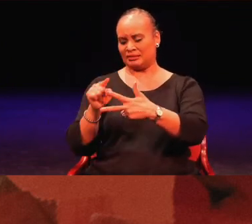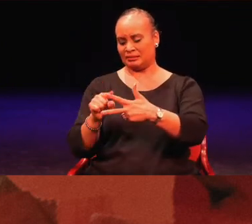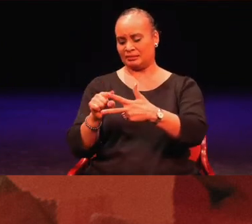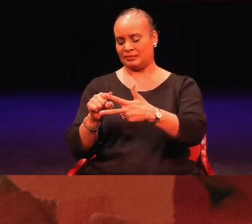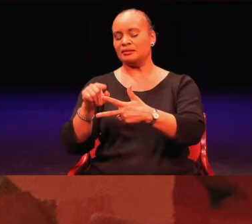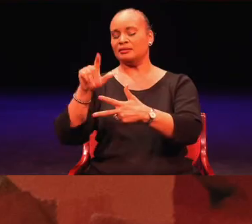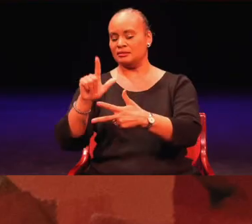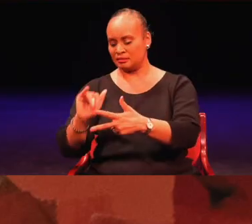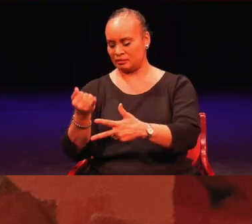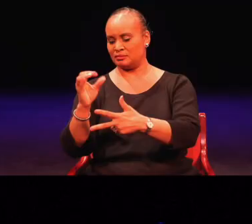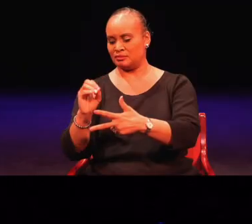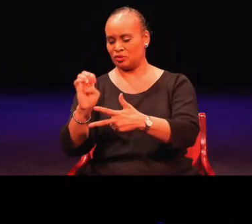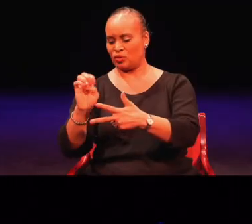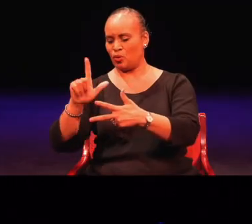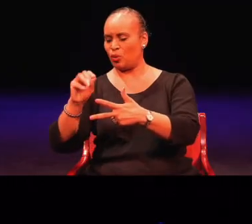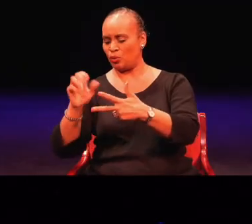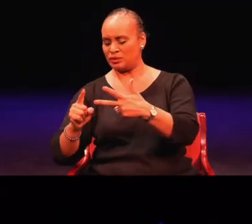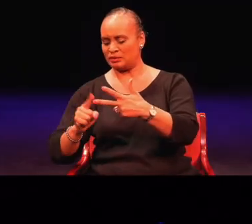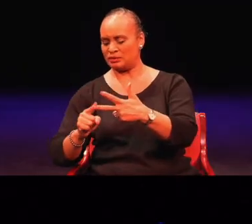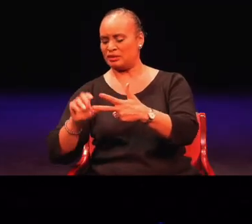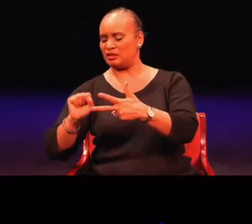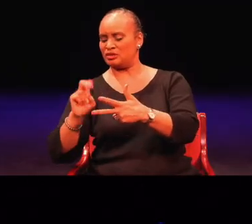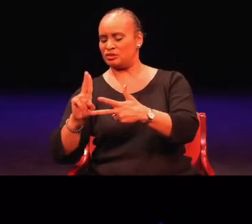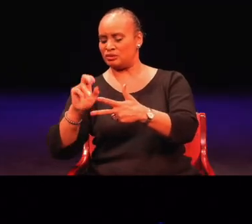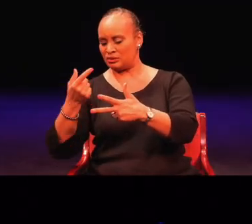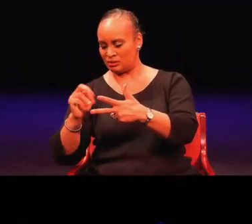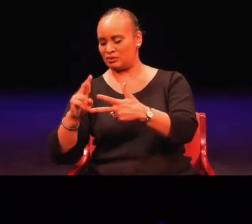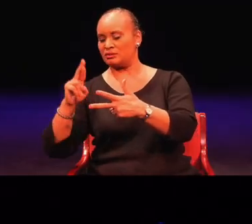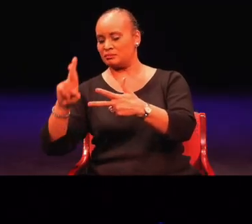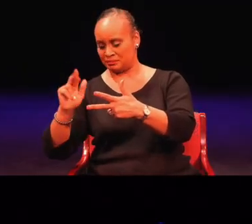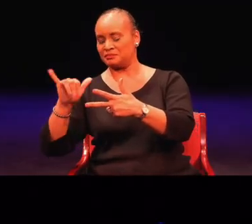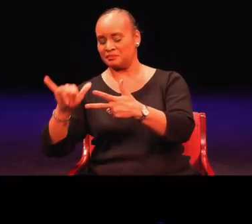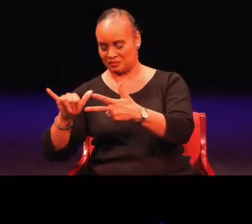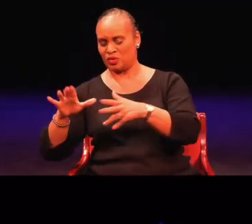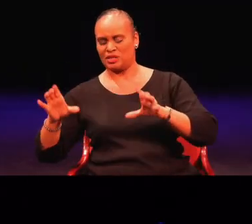Joe Louis, Sugar Ray is doing with our hopes.